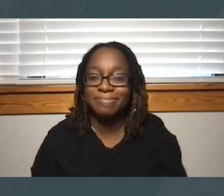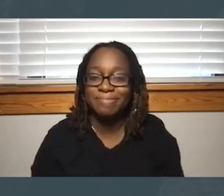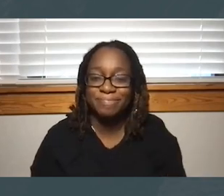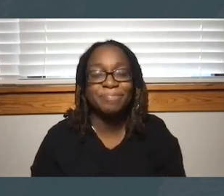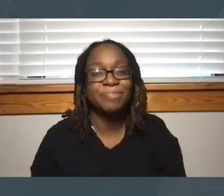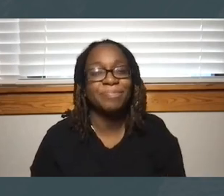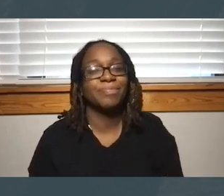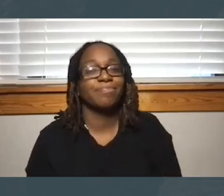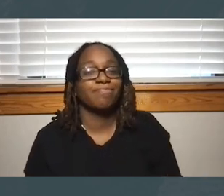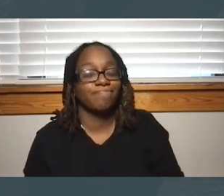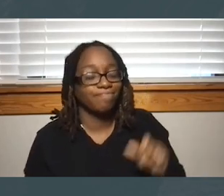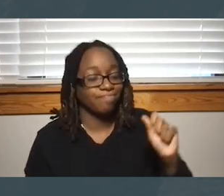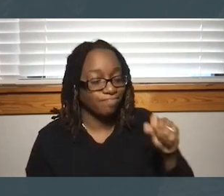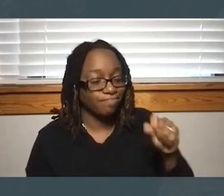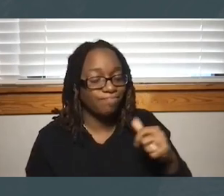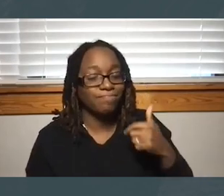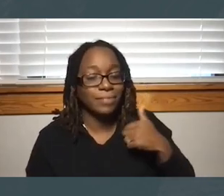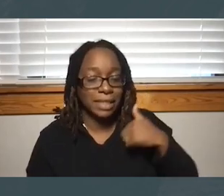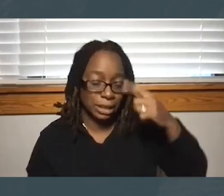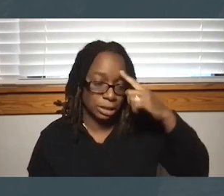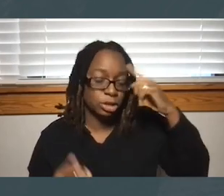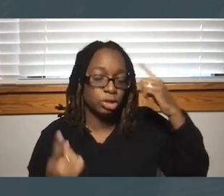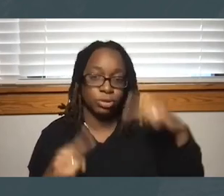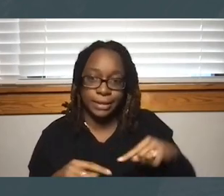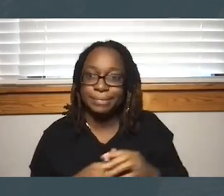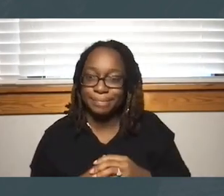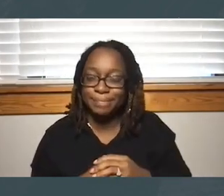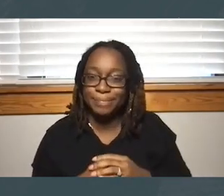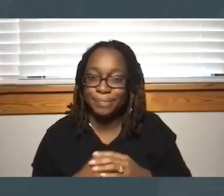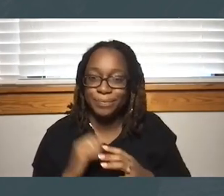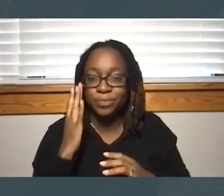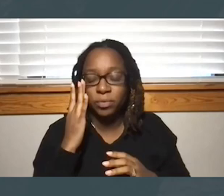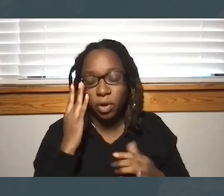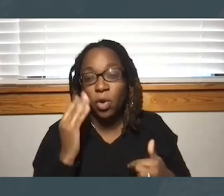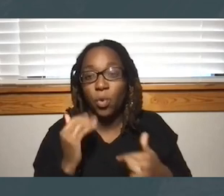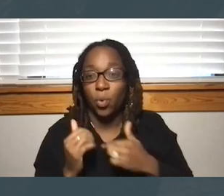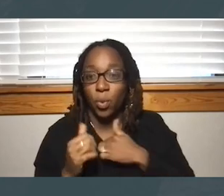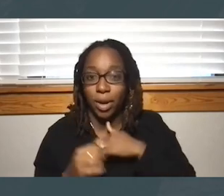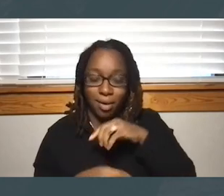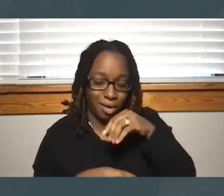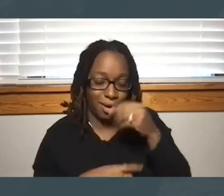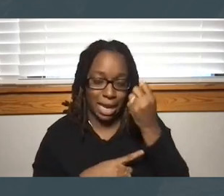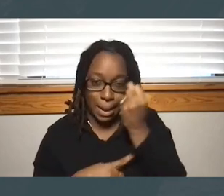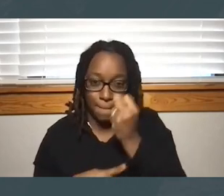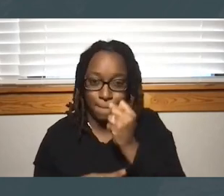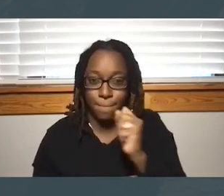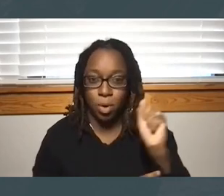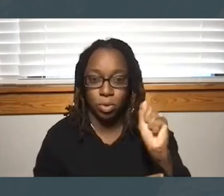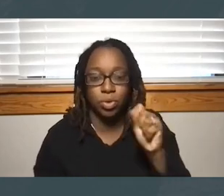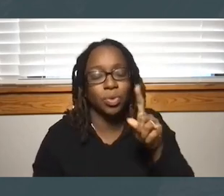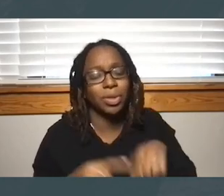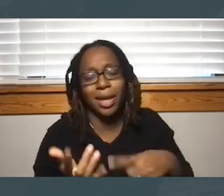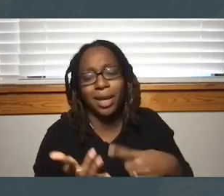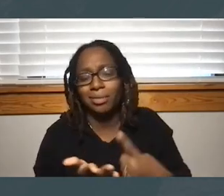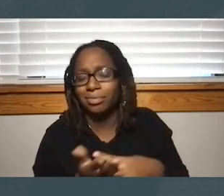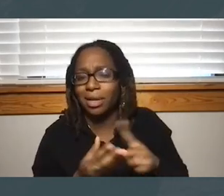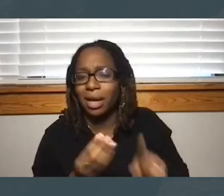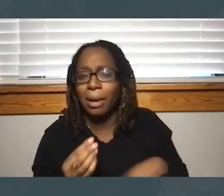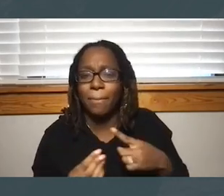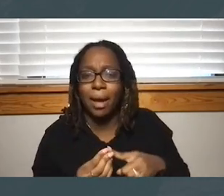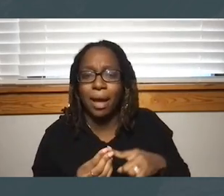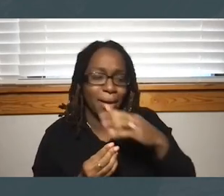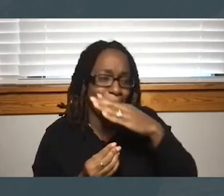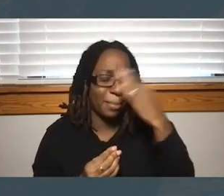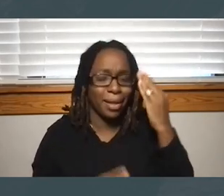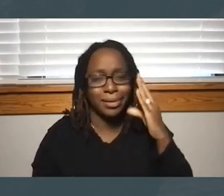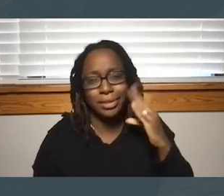mean, we are in motion. You can't write about like Black radicalism in New York in the 20s and 30s without talking about all of the